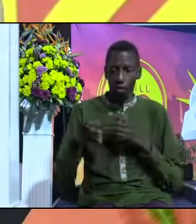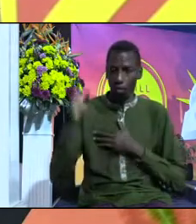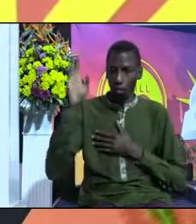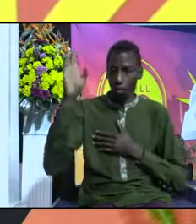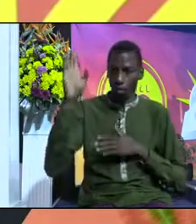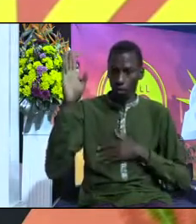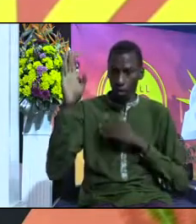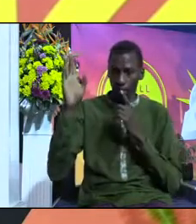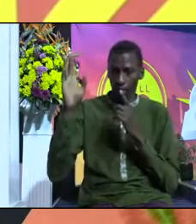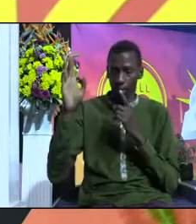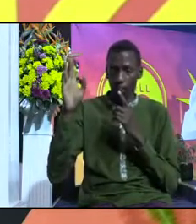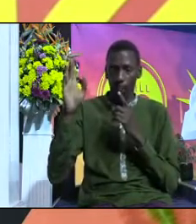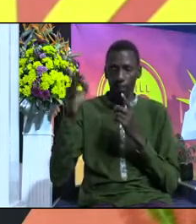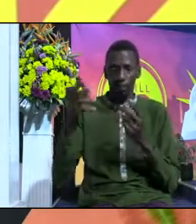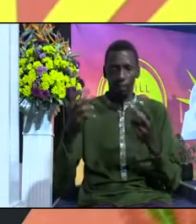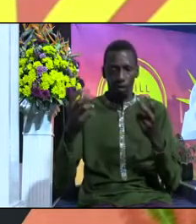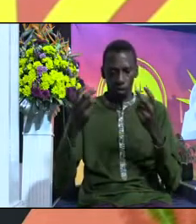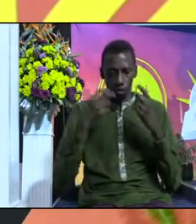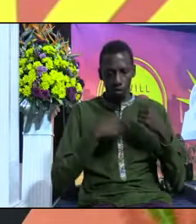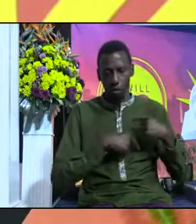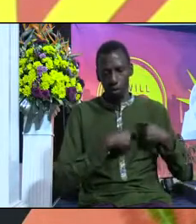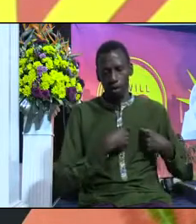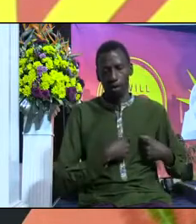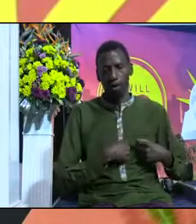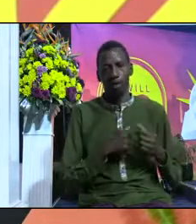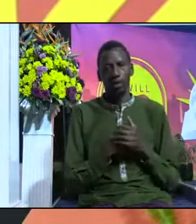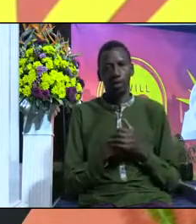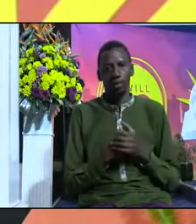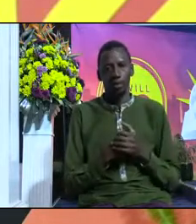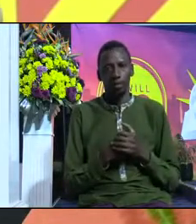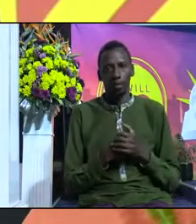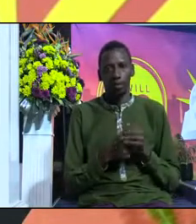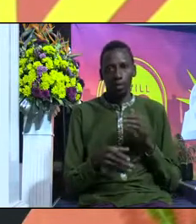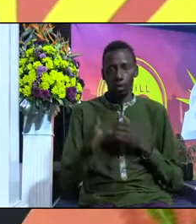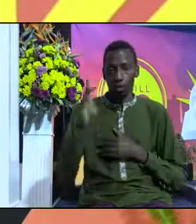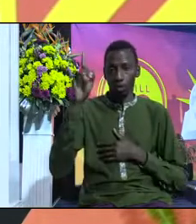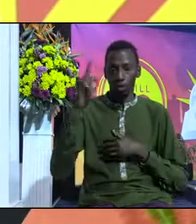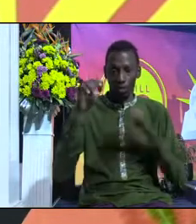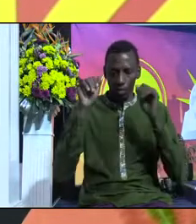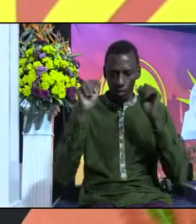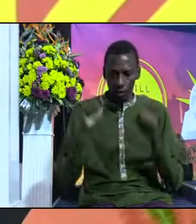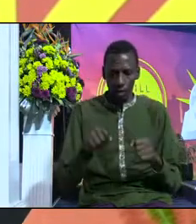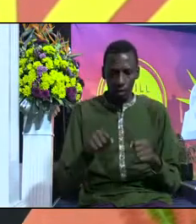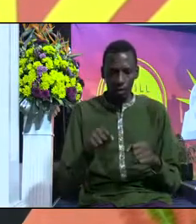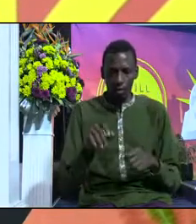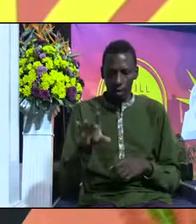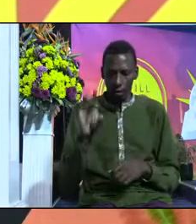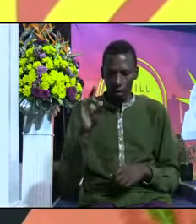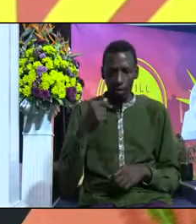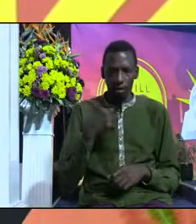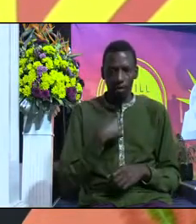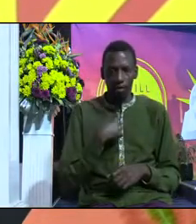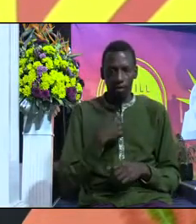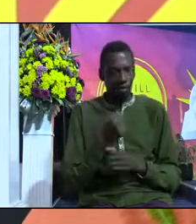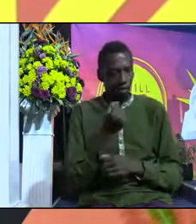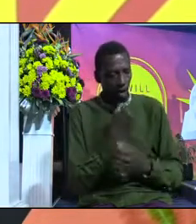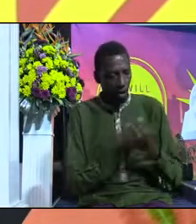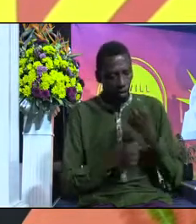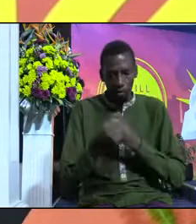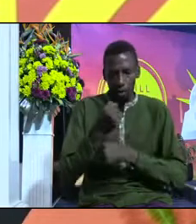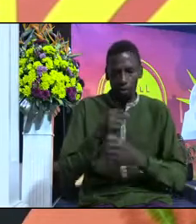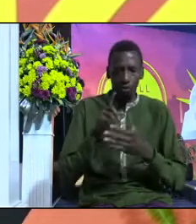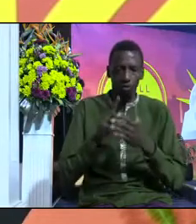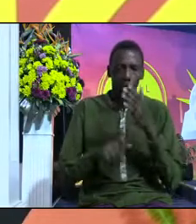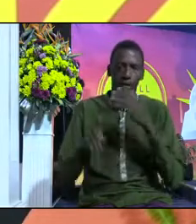God looks at the heart. He can take me and do just what he wants with